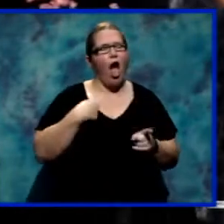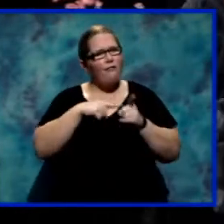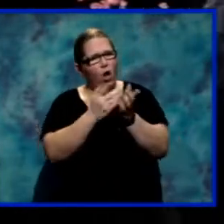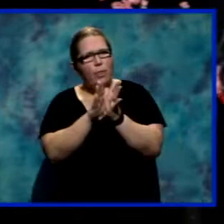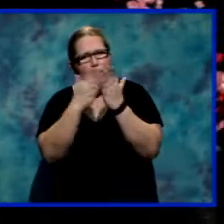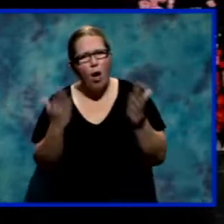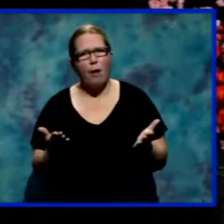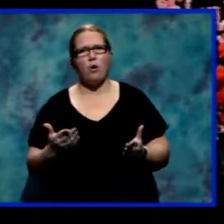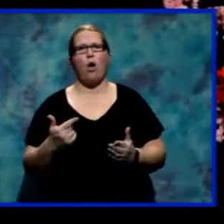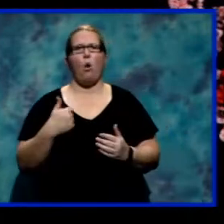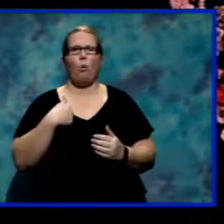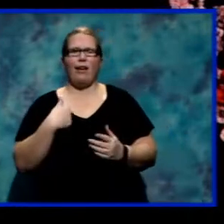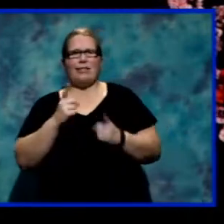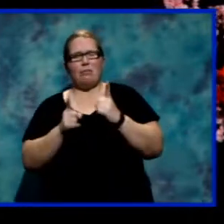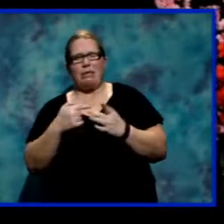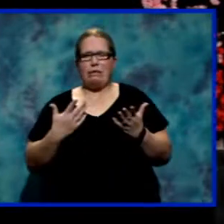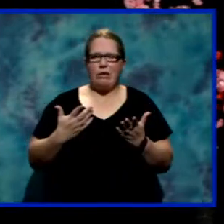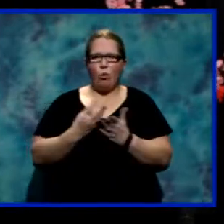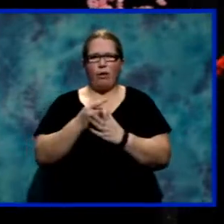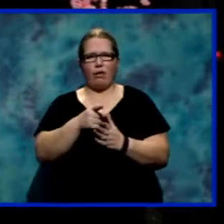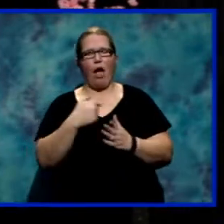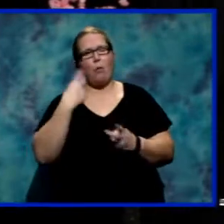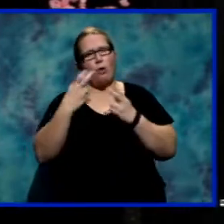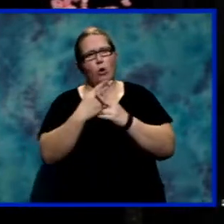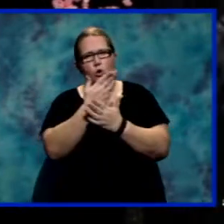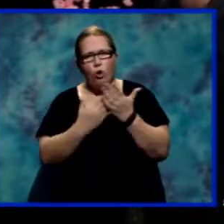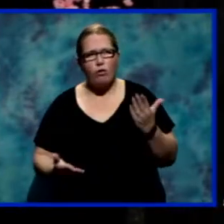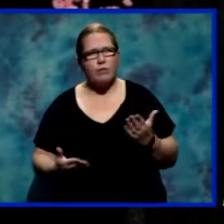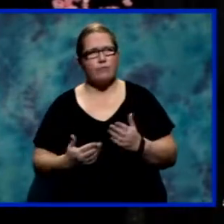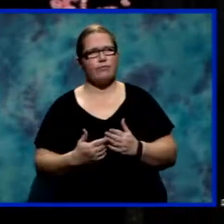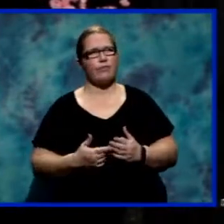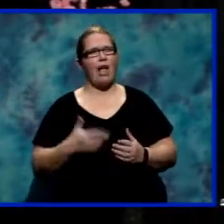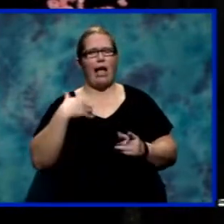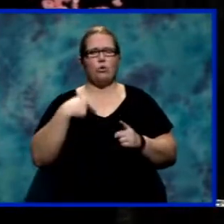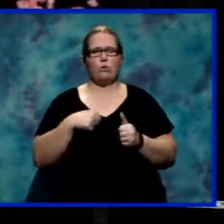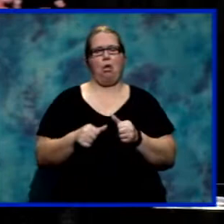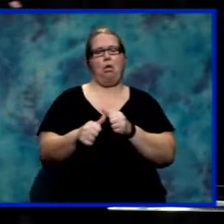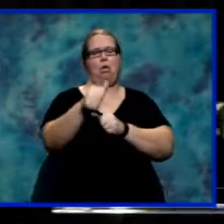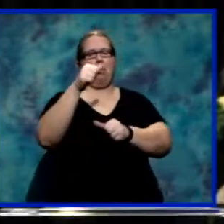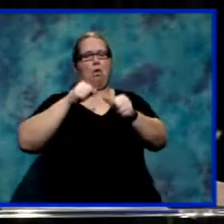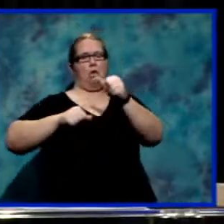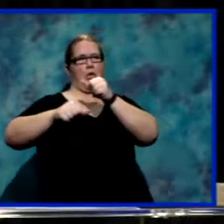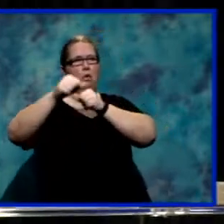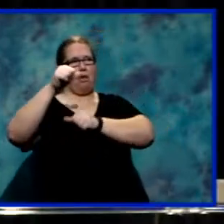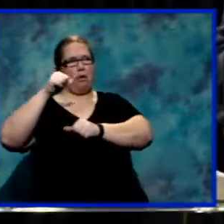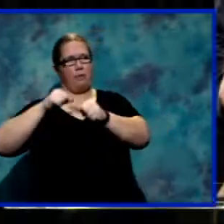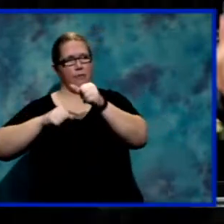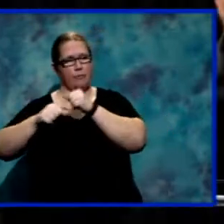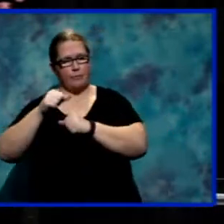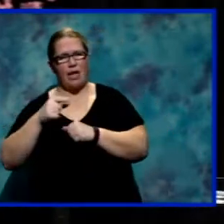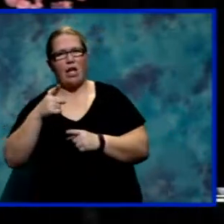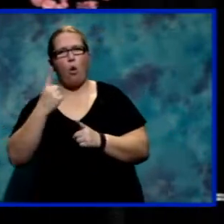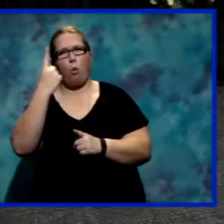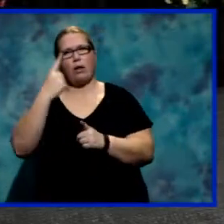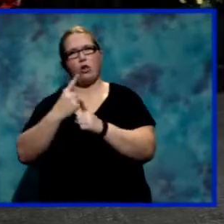we're struggling with this as Christians, so I'm looking for a story. I had to go right back, and this is one God convicted me to tell, and a lot of